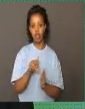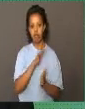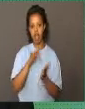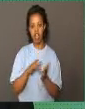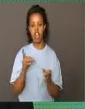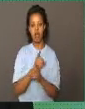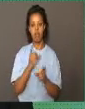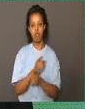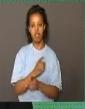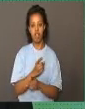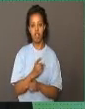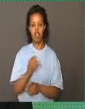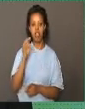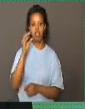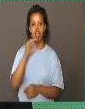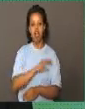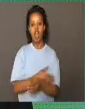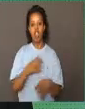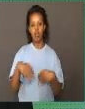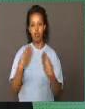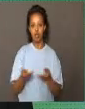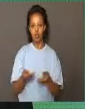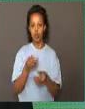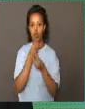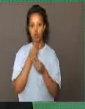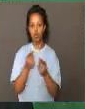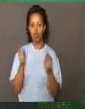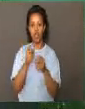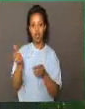form alcohol and carbon dioxide.